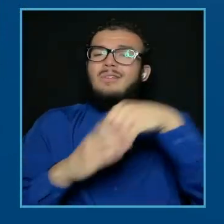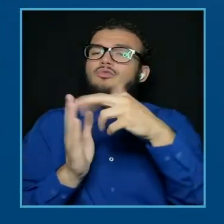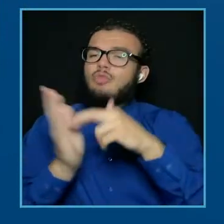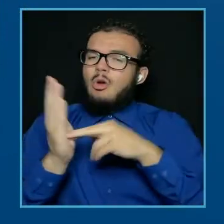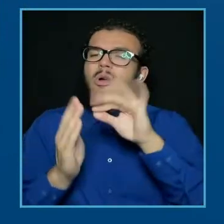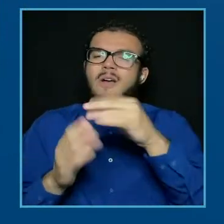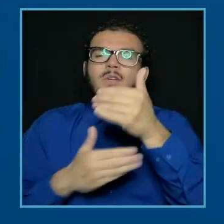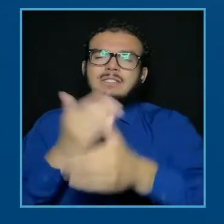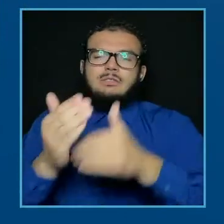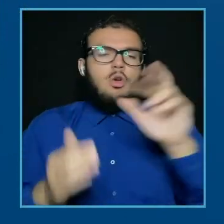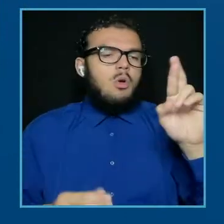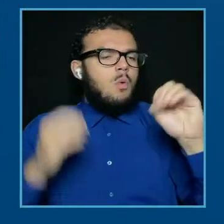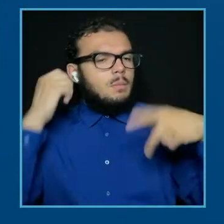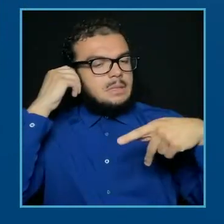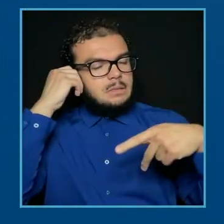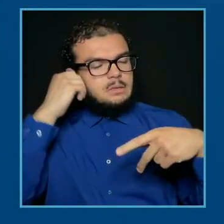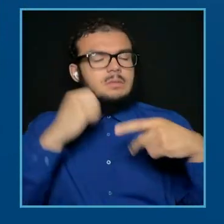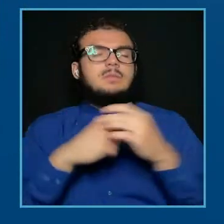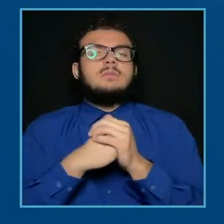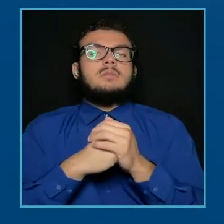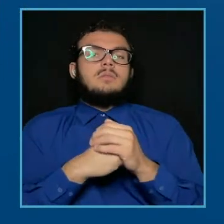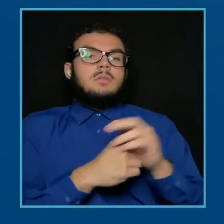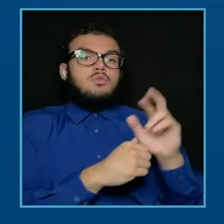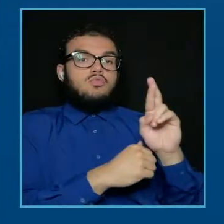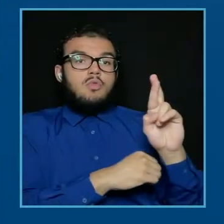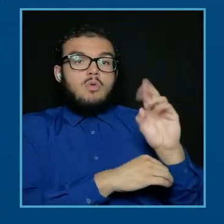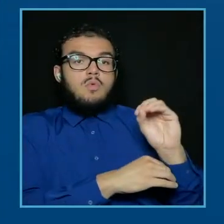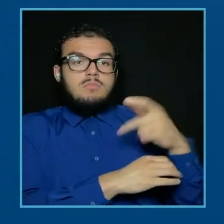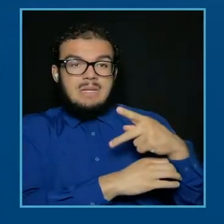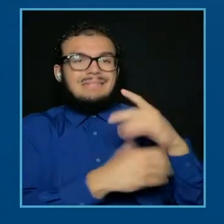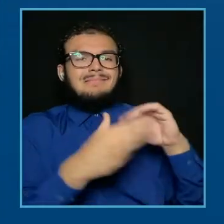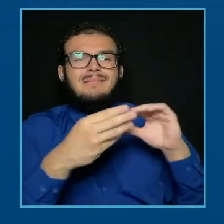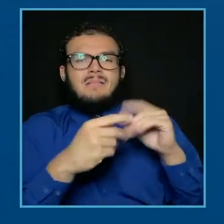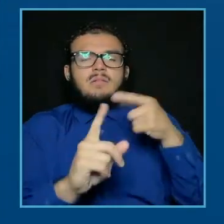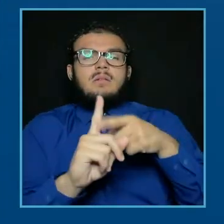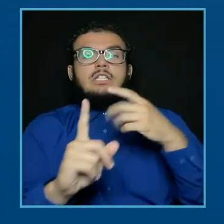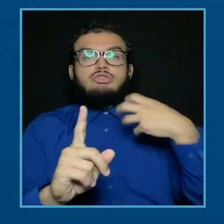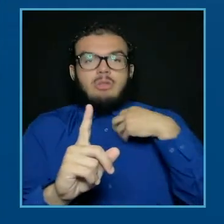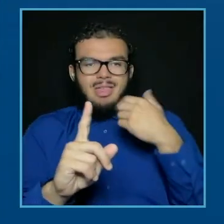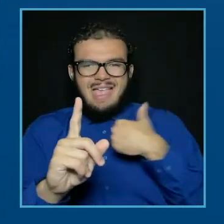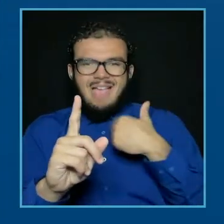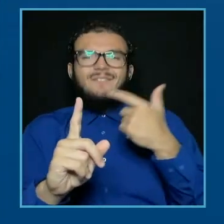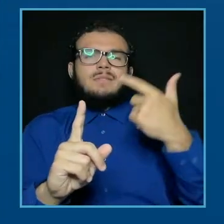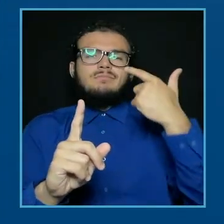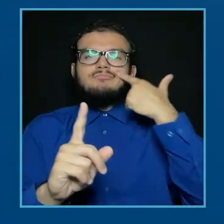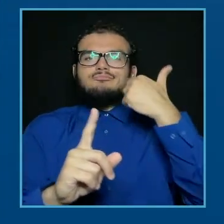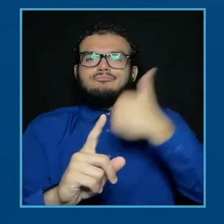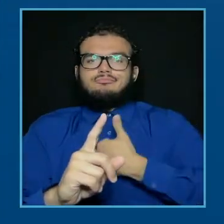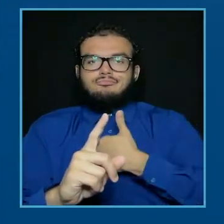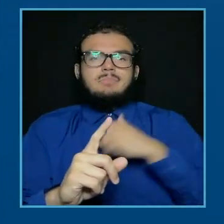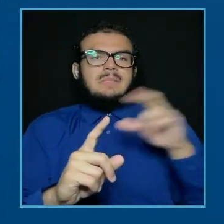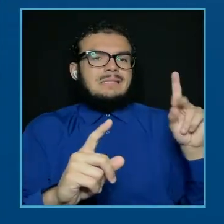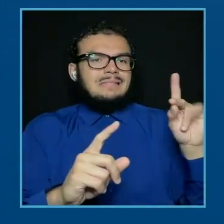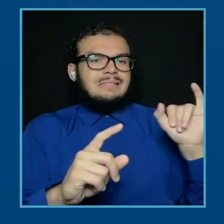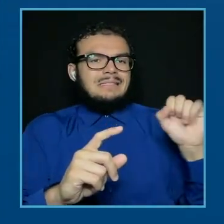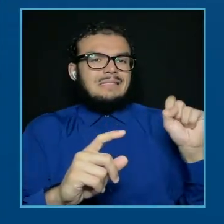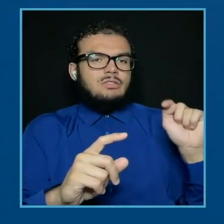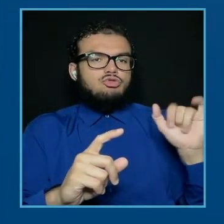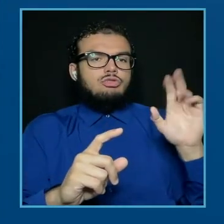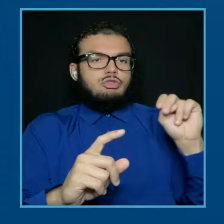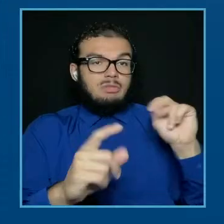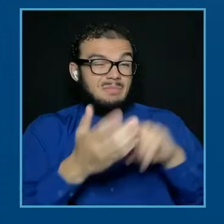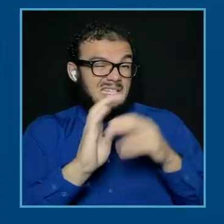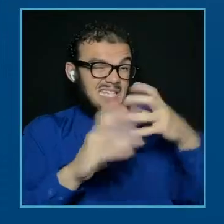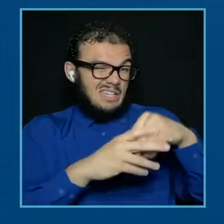which control. The rules of procedure say that the chair has discretion, which in theory, in your